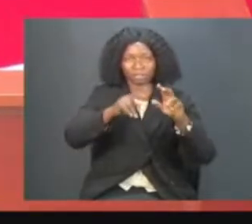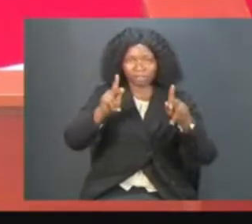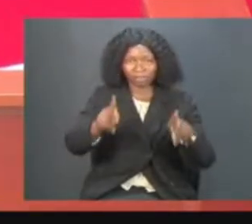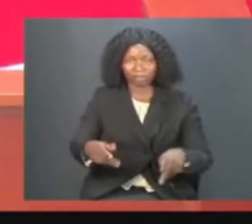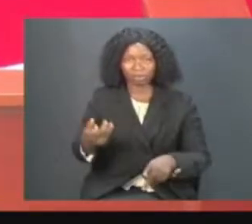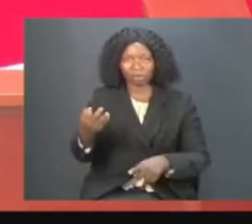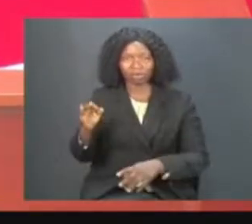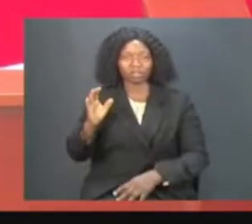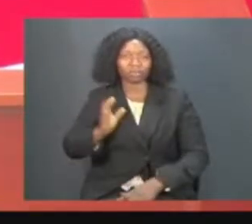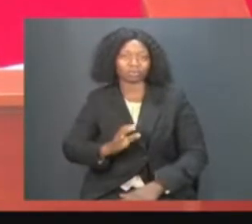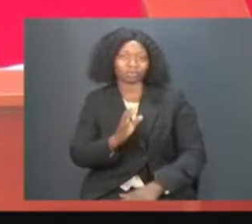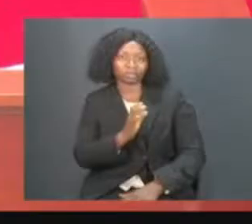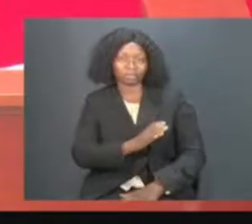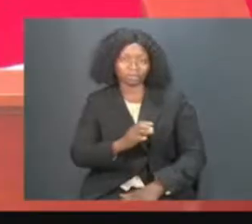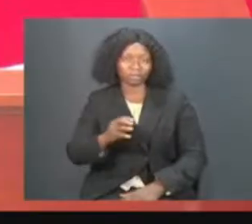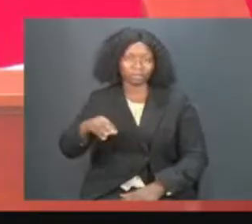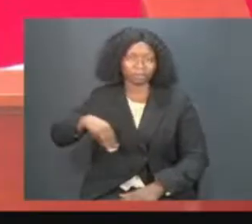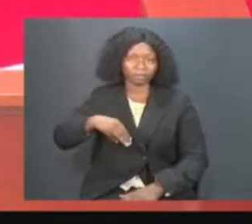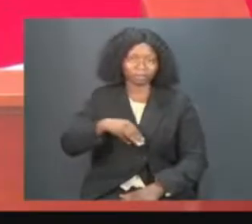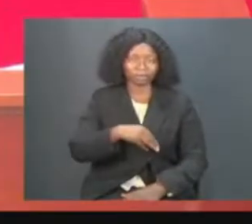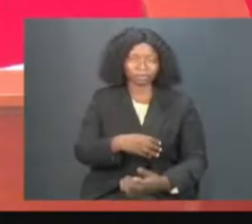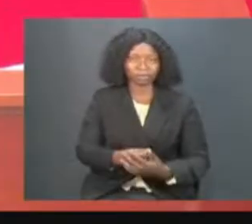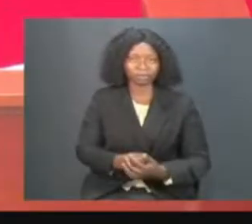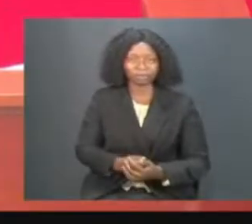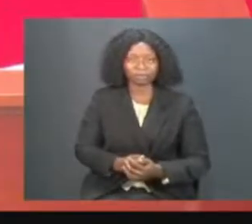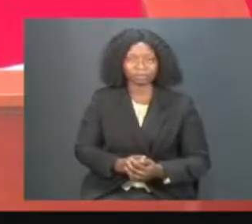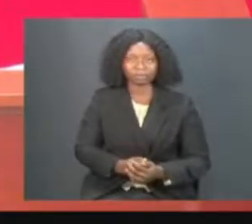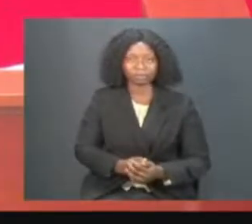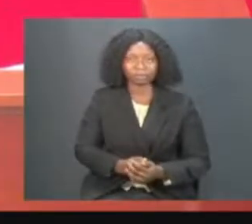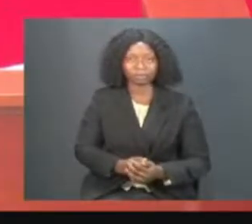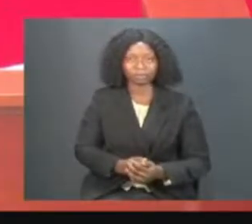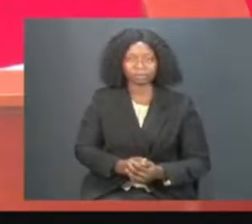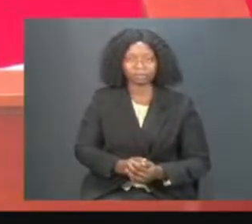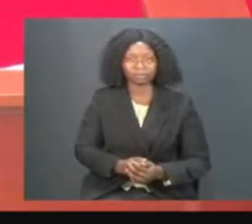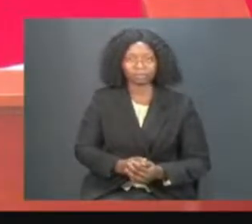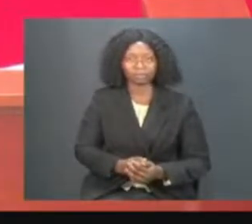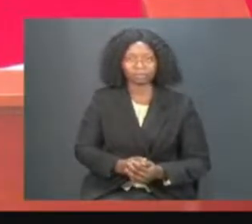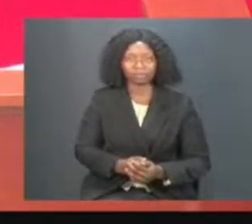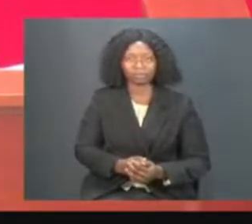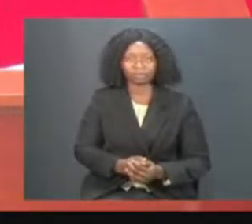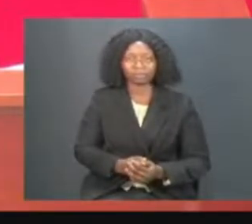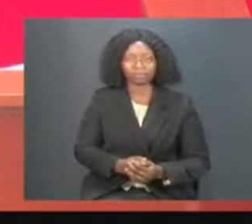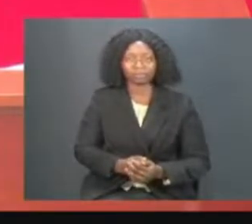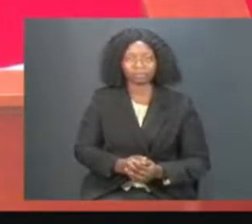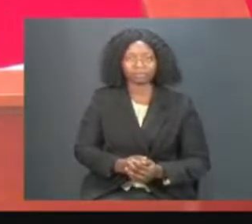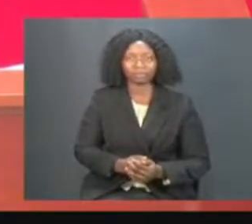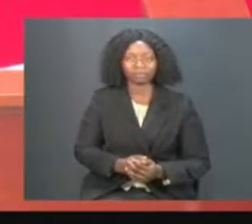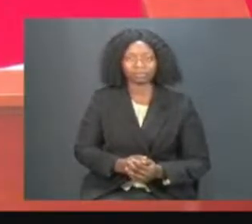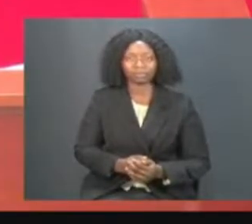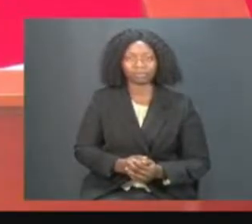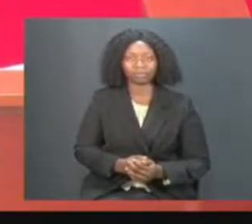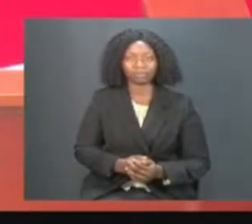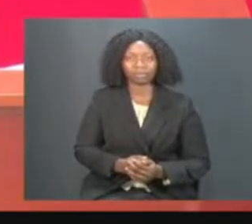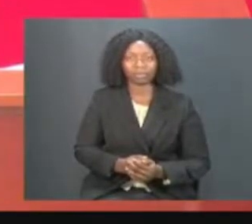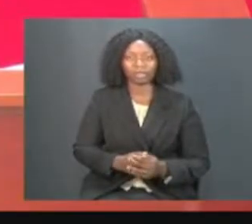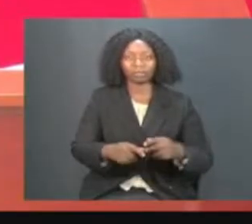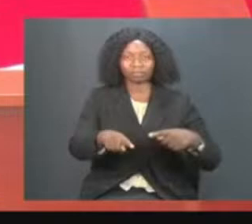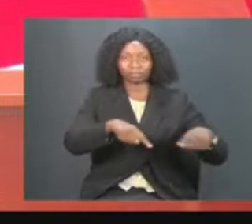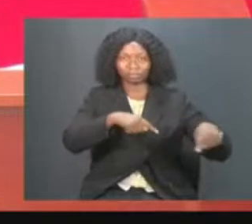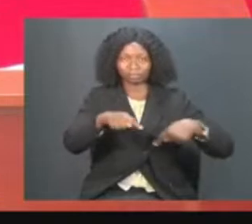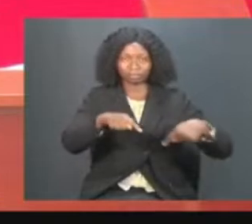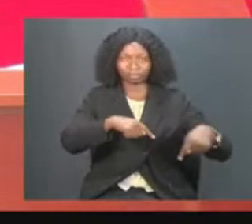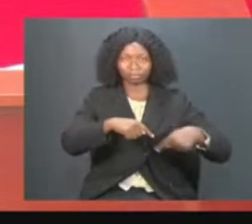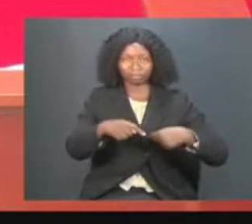committee. Honourable members, pursuant to Standing Order 127, a full debate shall